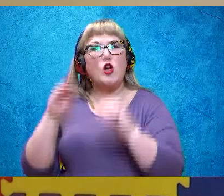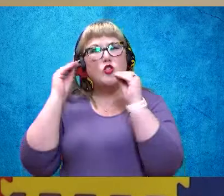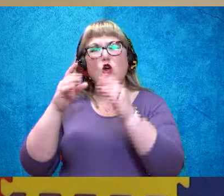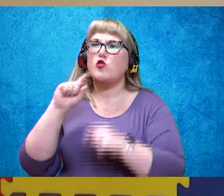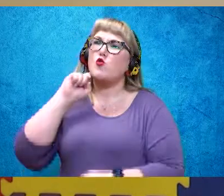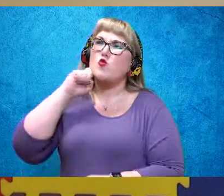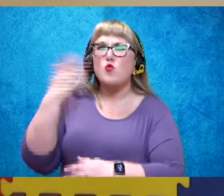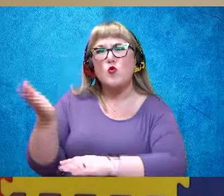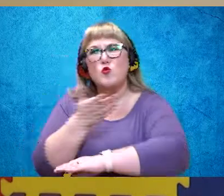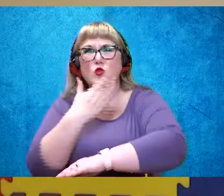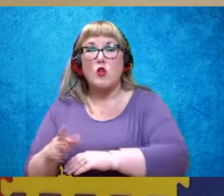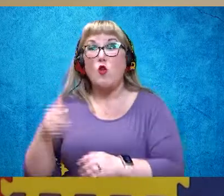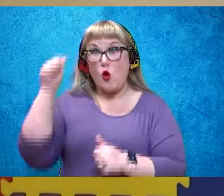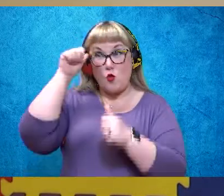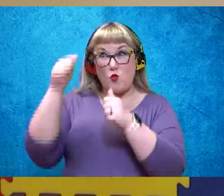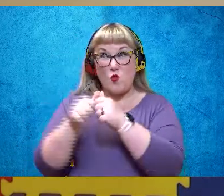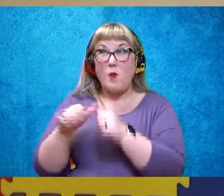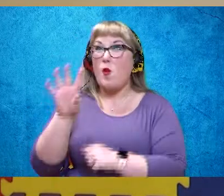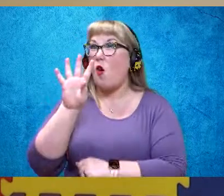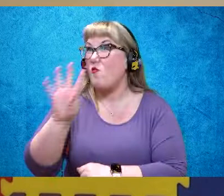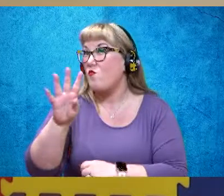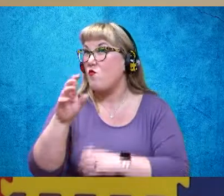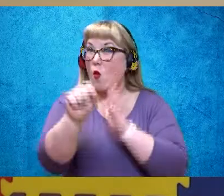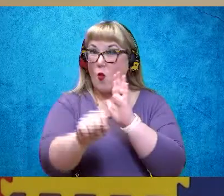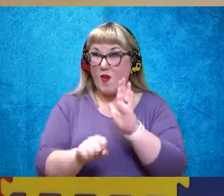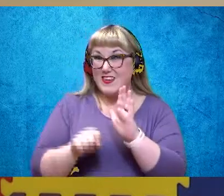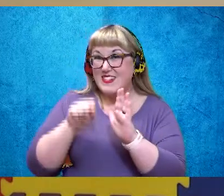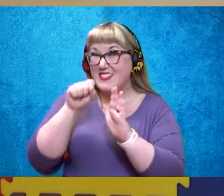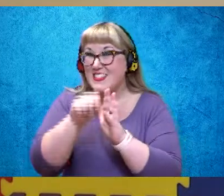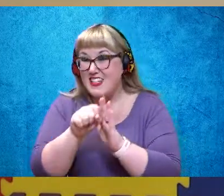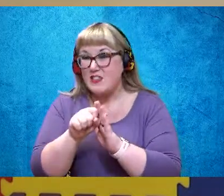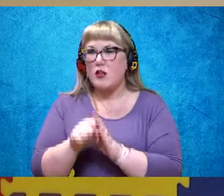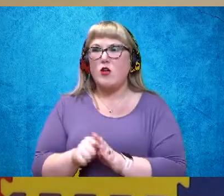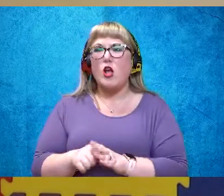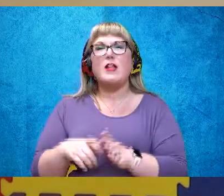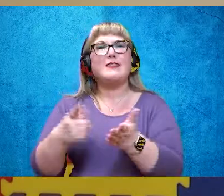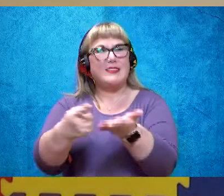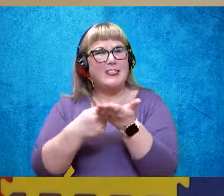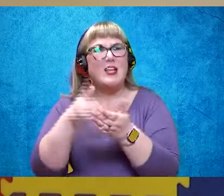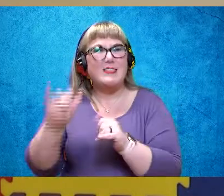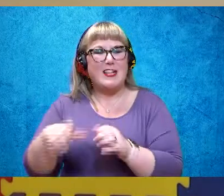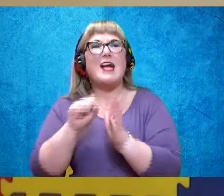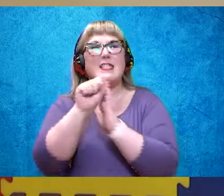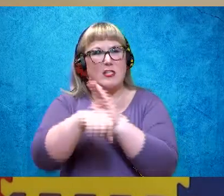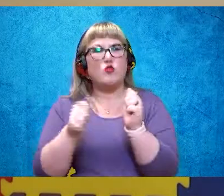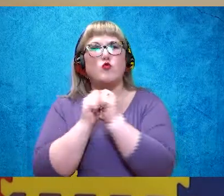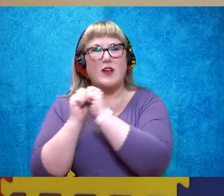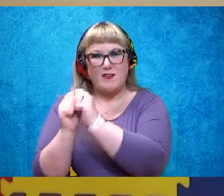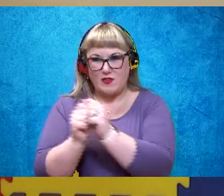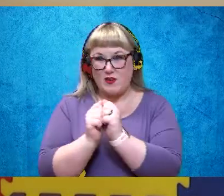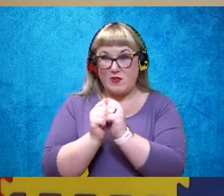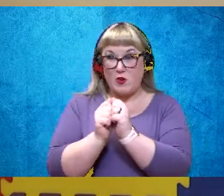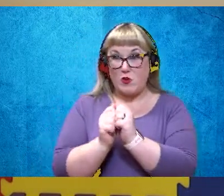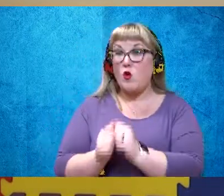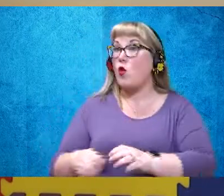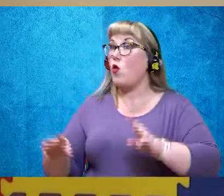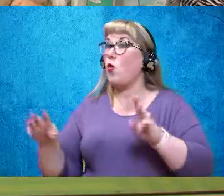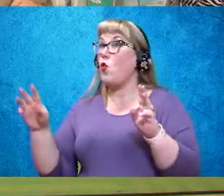to help us remember that there are 4 seasons. So let's go over that song together. It says,